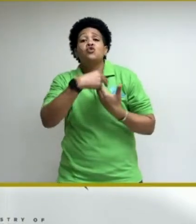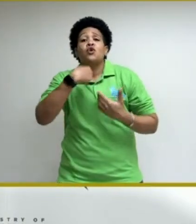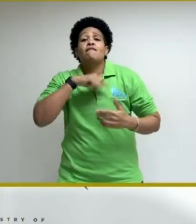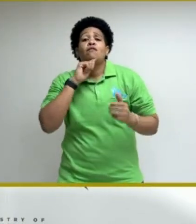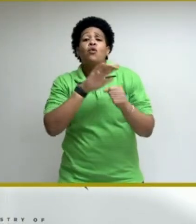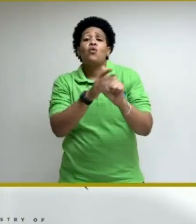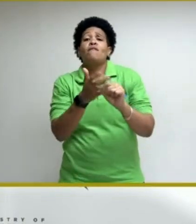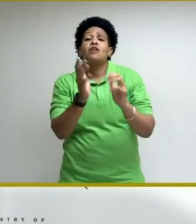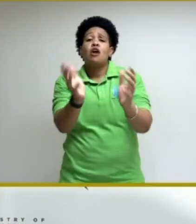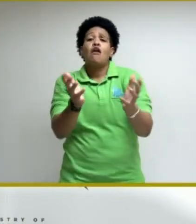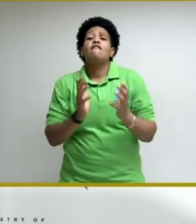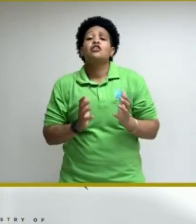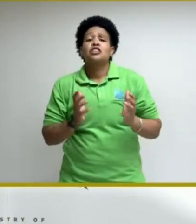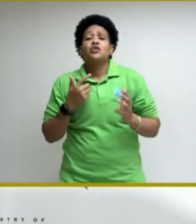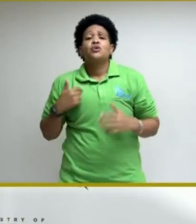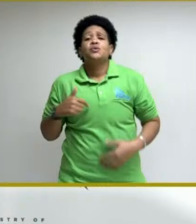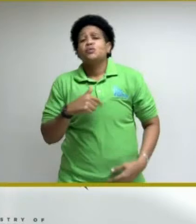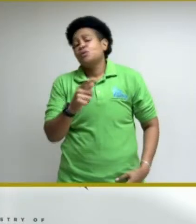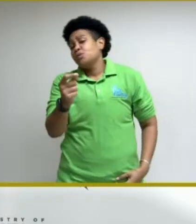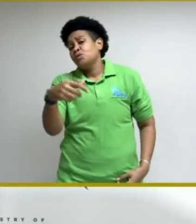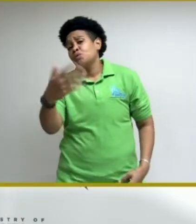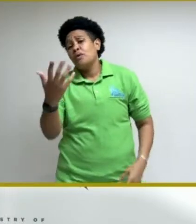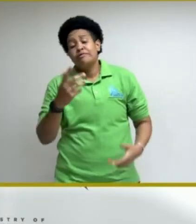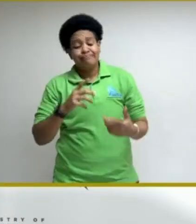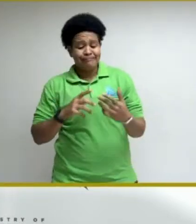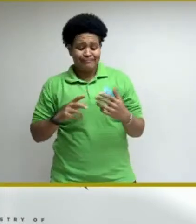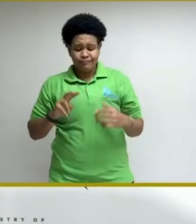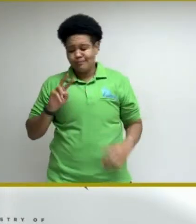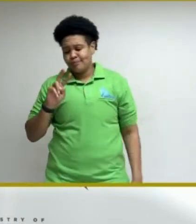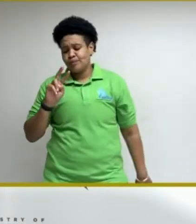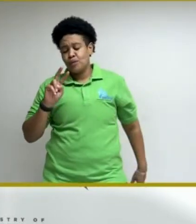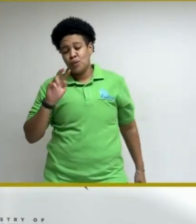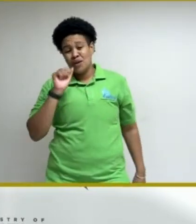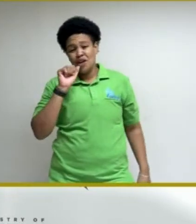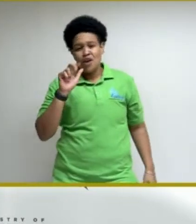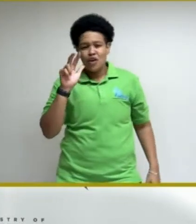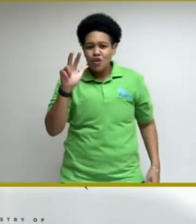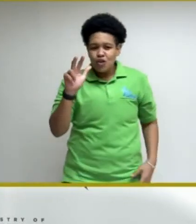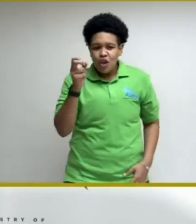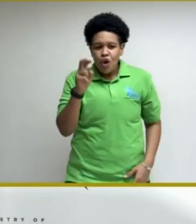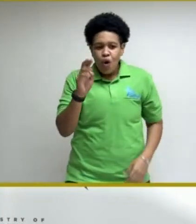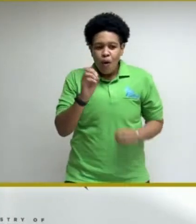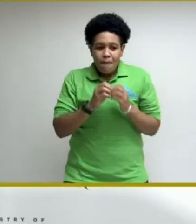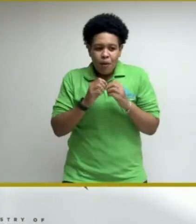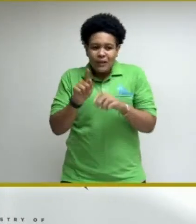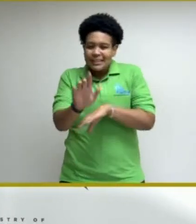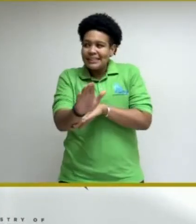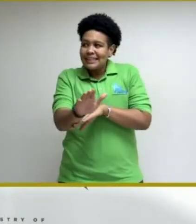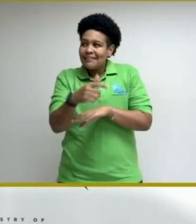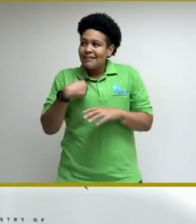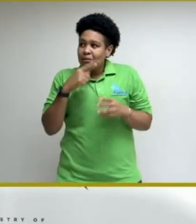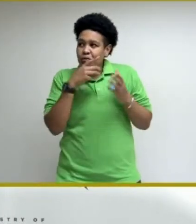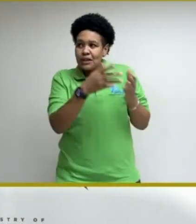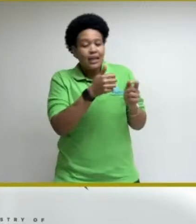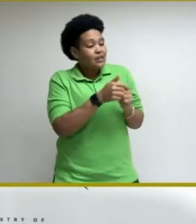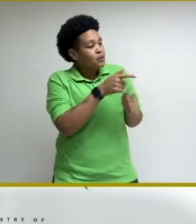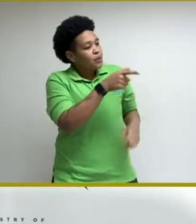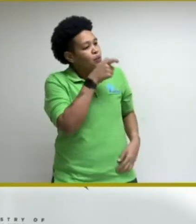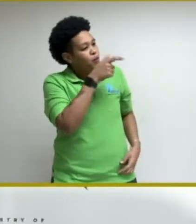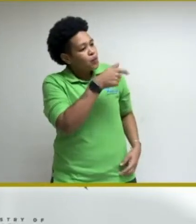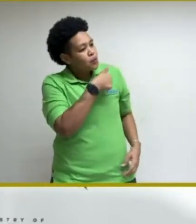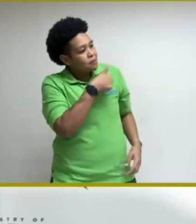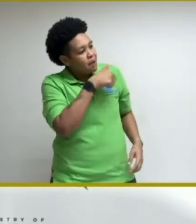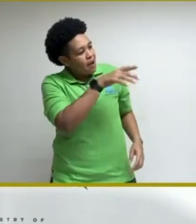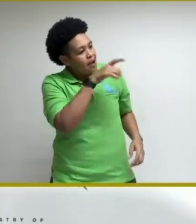We are 2, not 3 or more this evening. I'm here with my